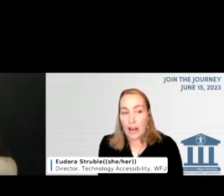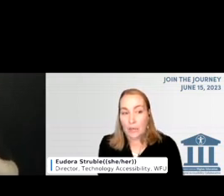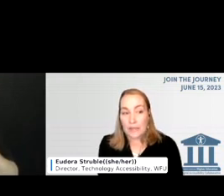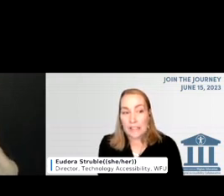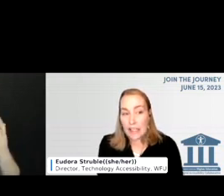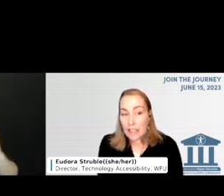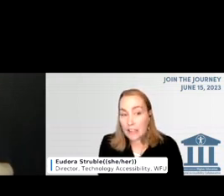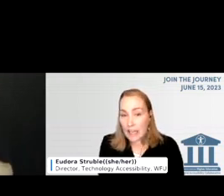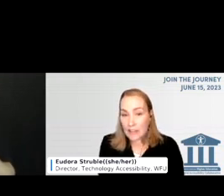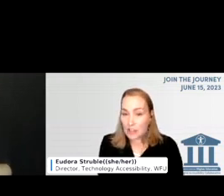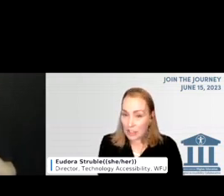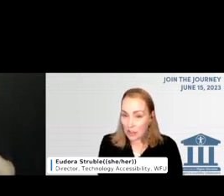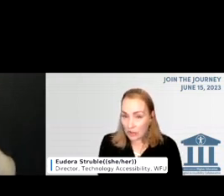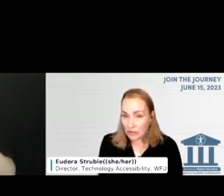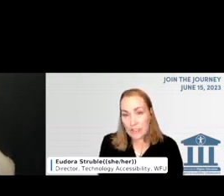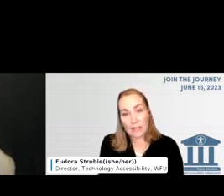email